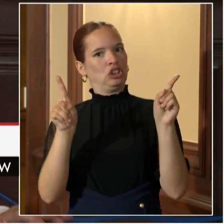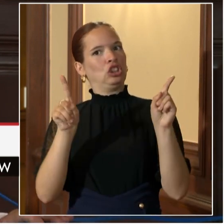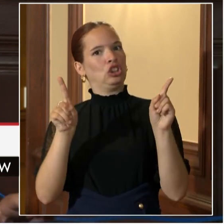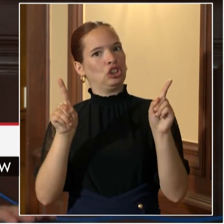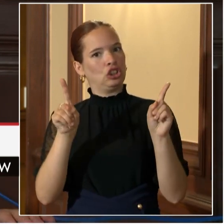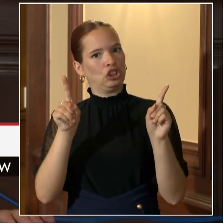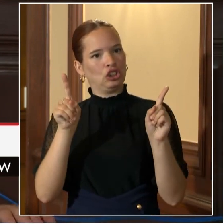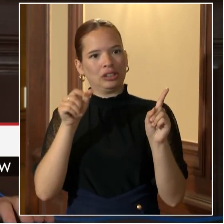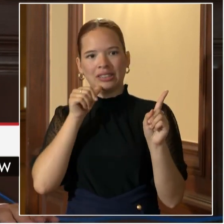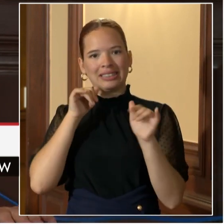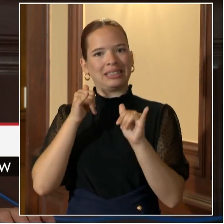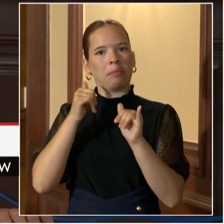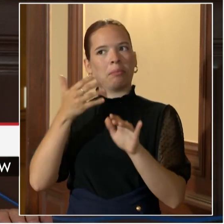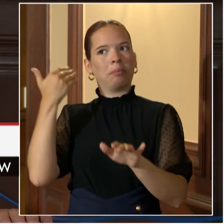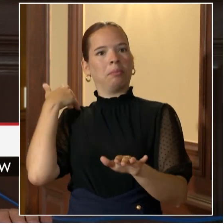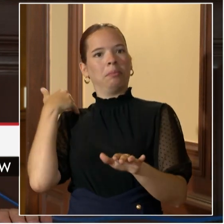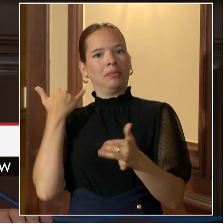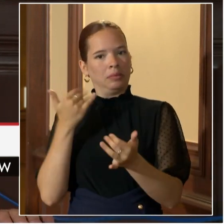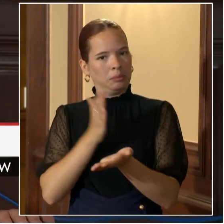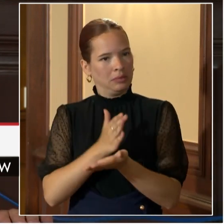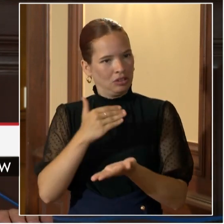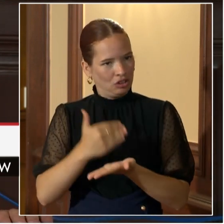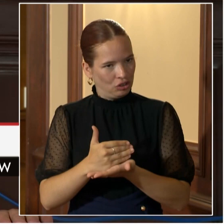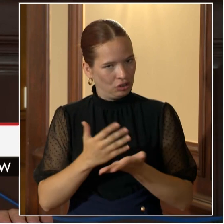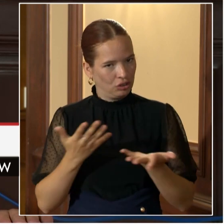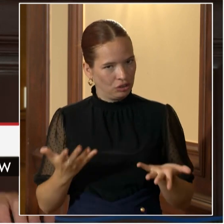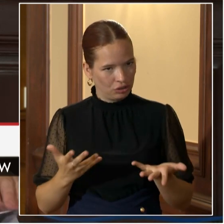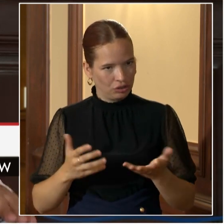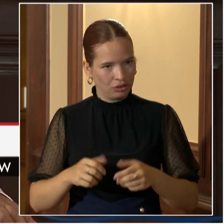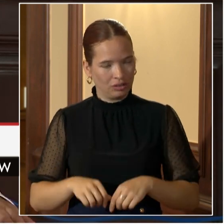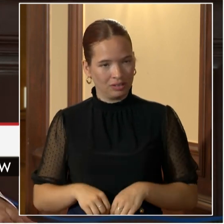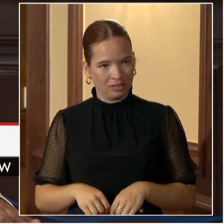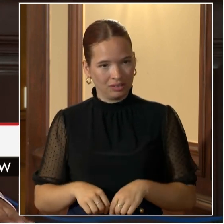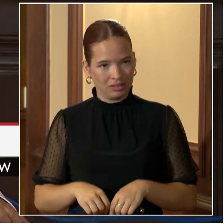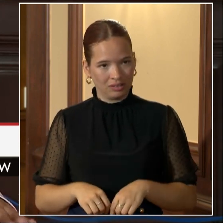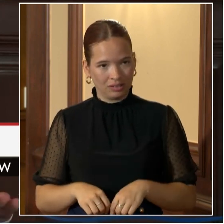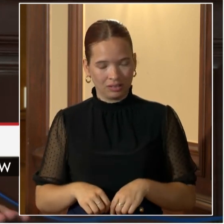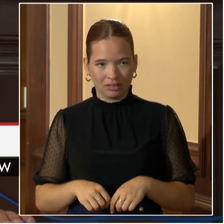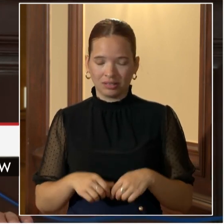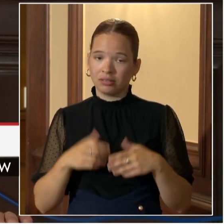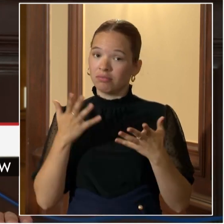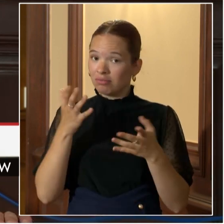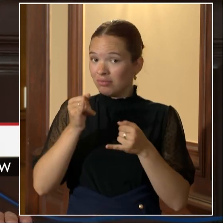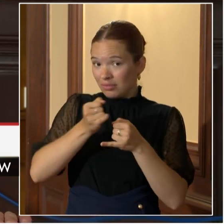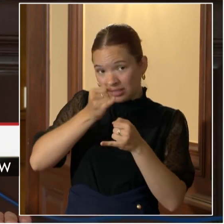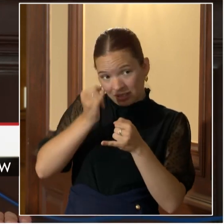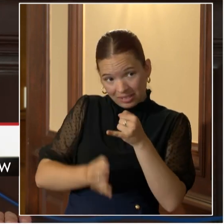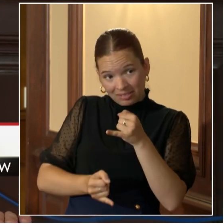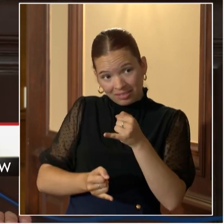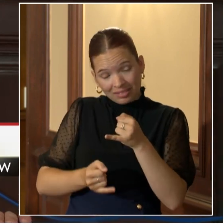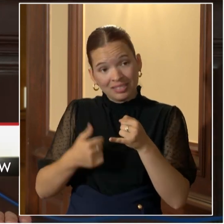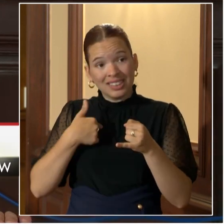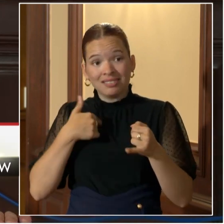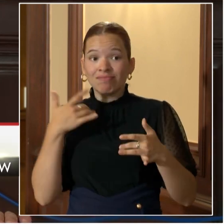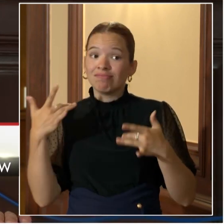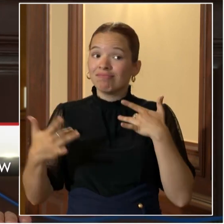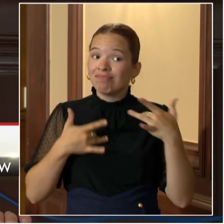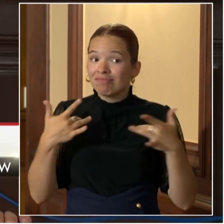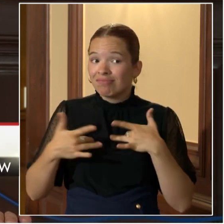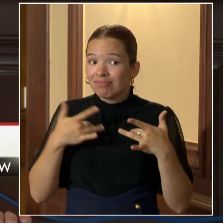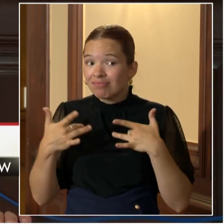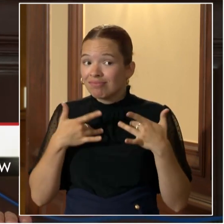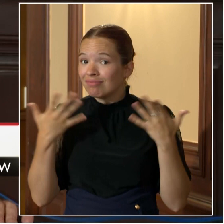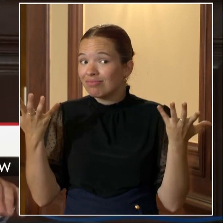necessary. Finally, we are excited and anticipate significant programming and expenses for the upcoming